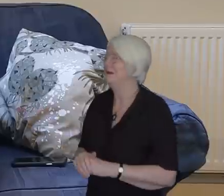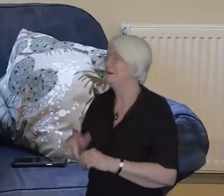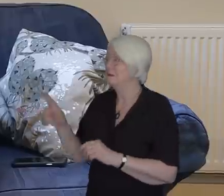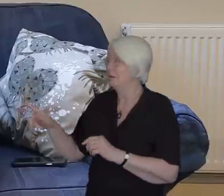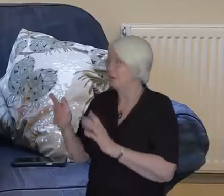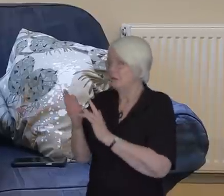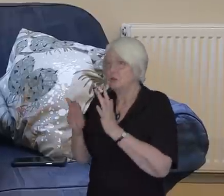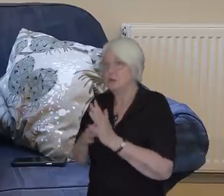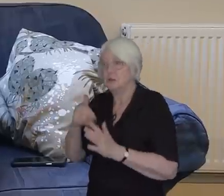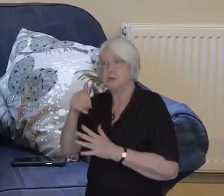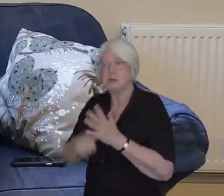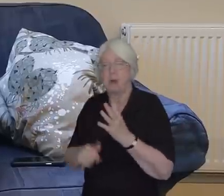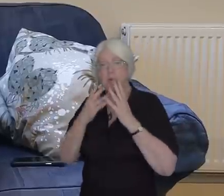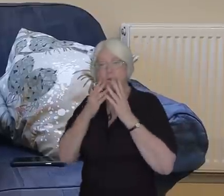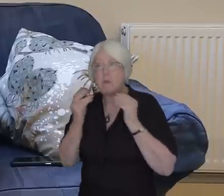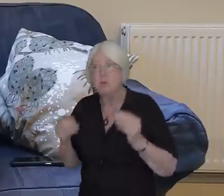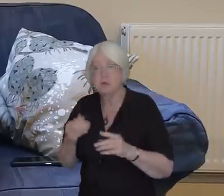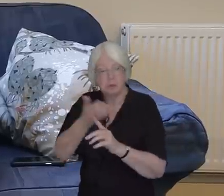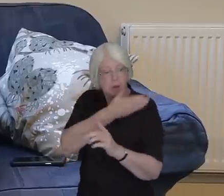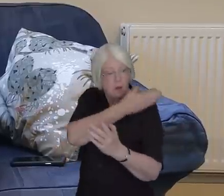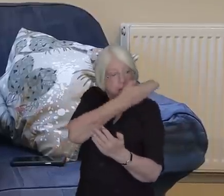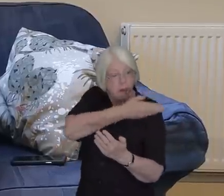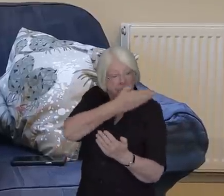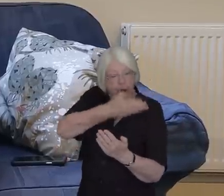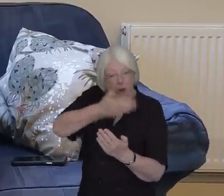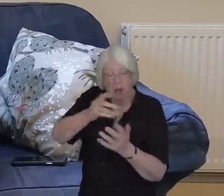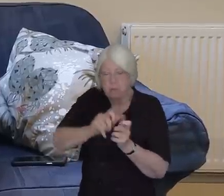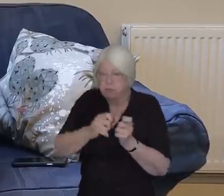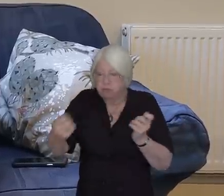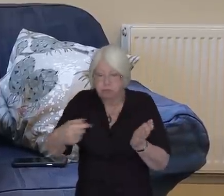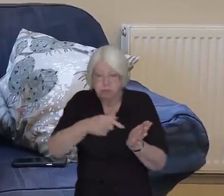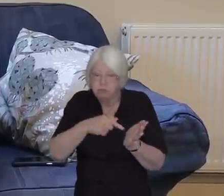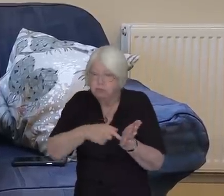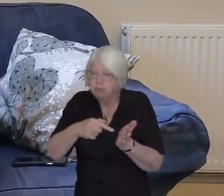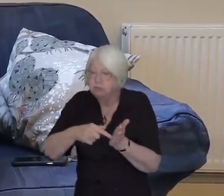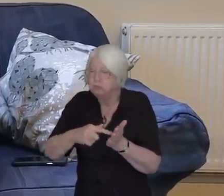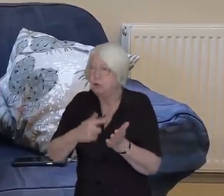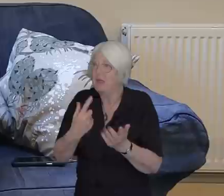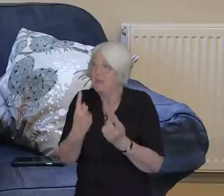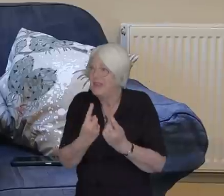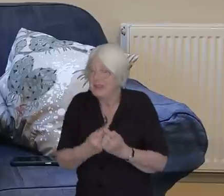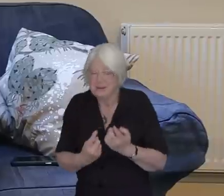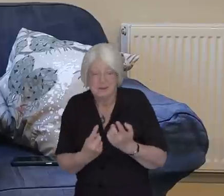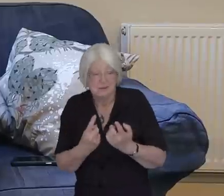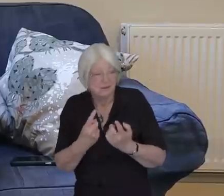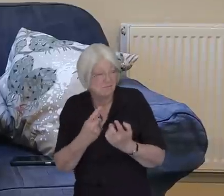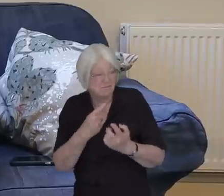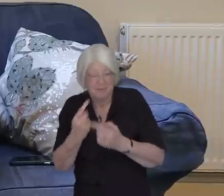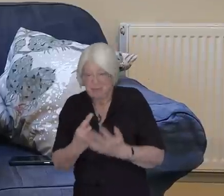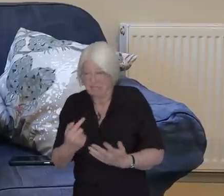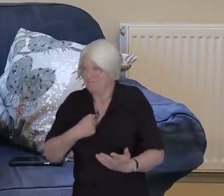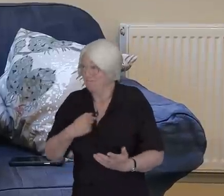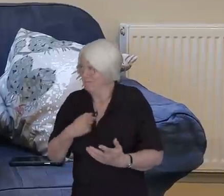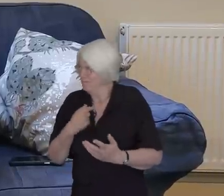Then, beginning with Moses and all the prophets, he interpreted to them the things about himself in all the scriptures.